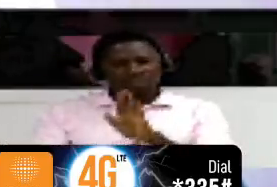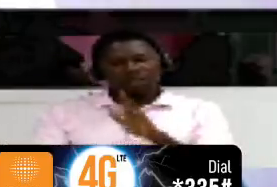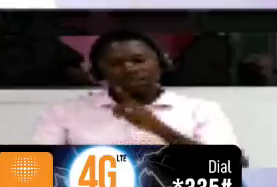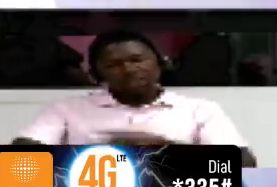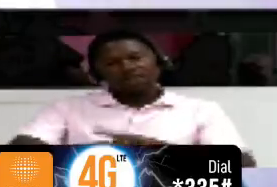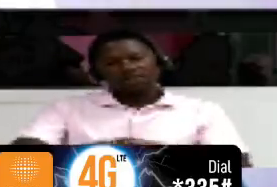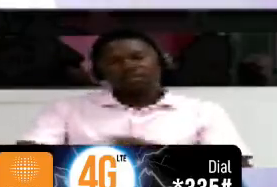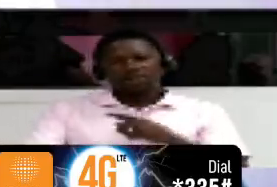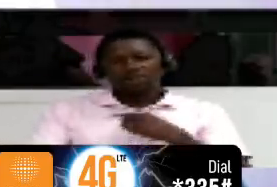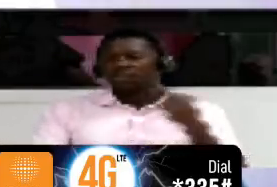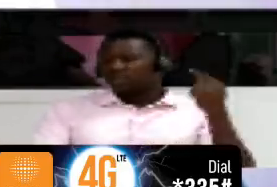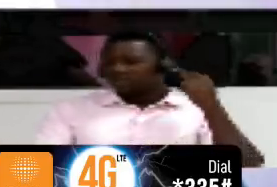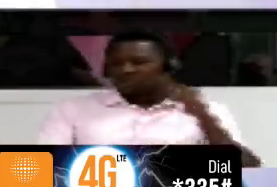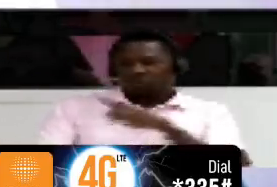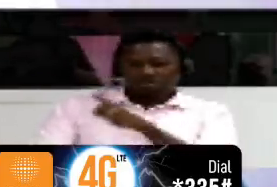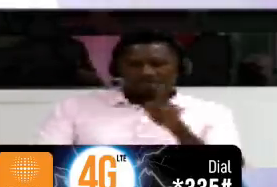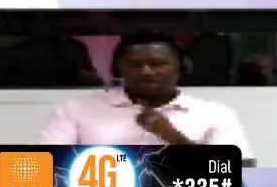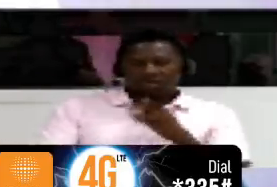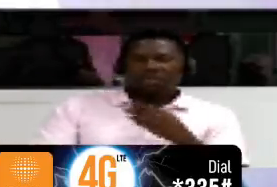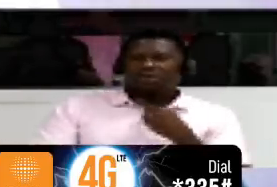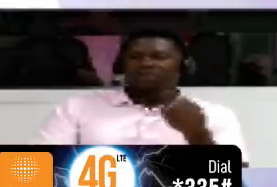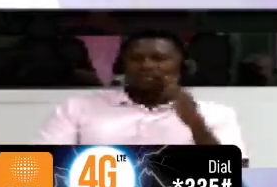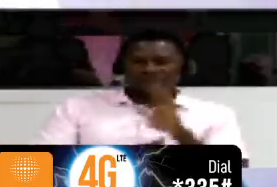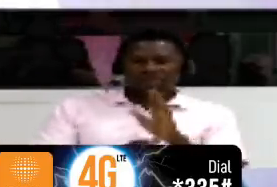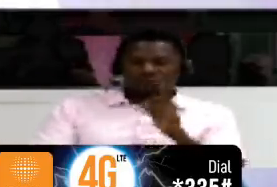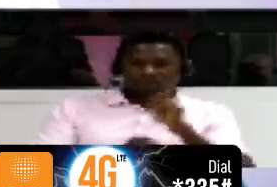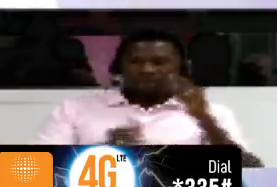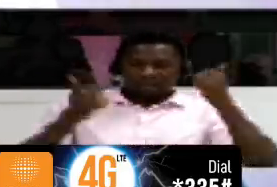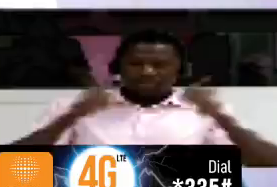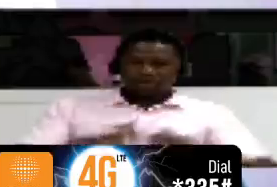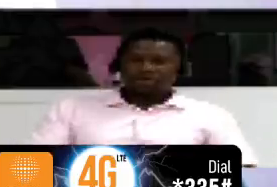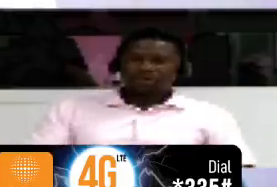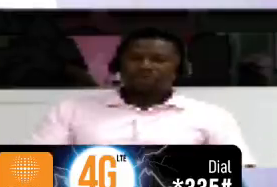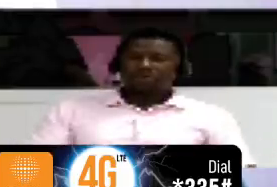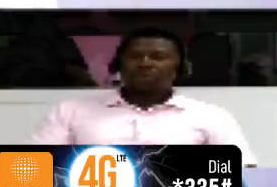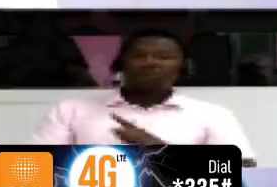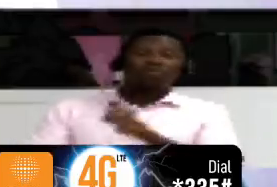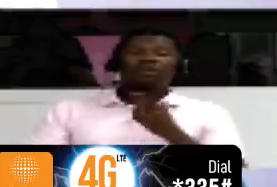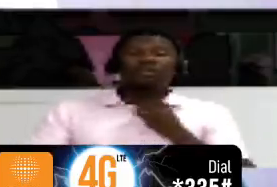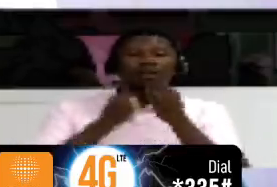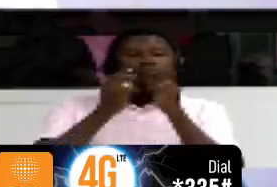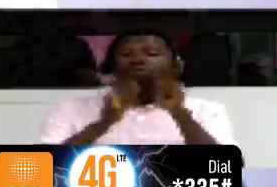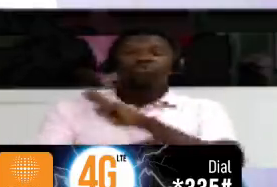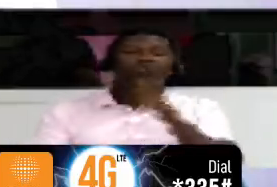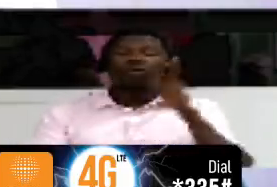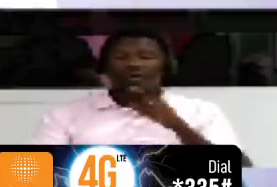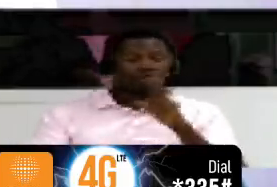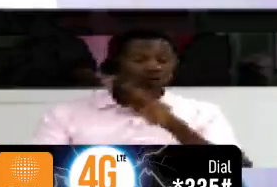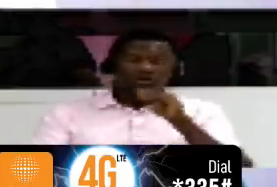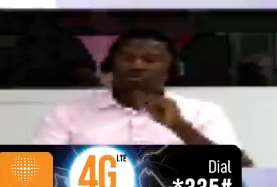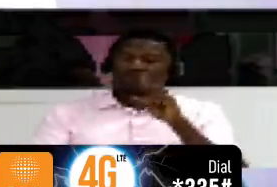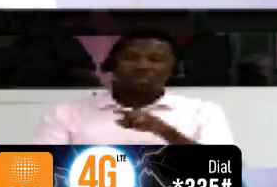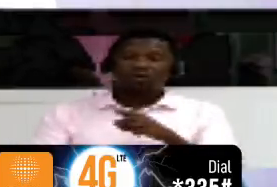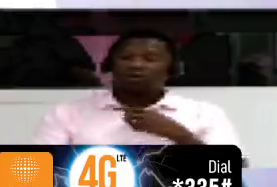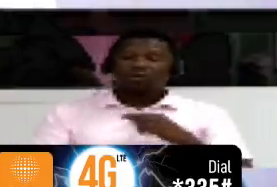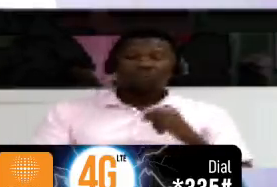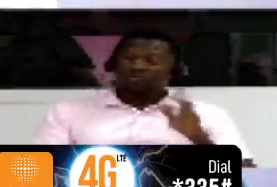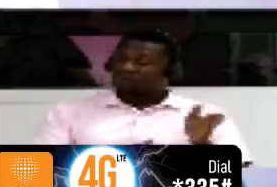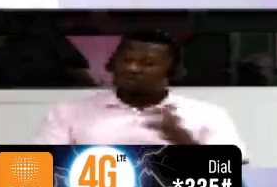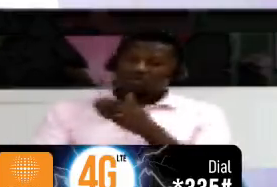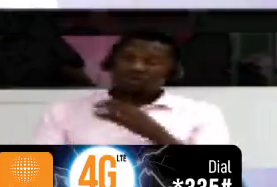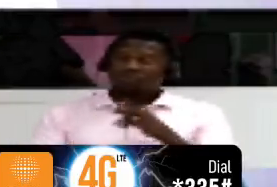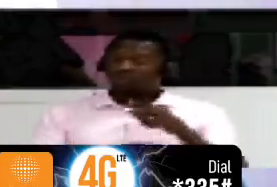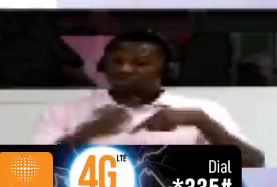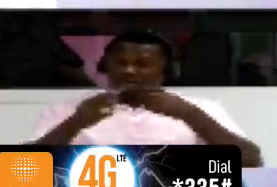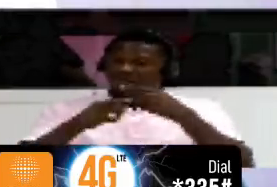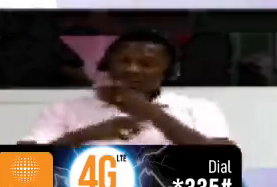then listen to them and see what is going to happen. And we said, no, we are not going to do that. We're going to go ahead with our planned demonstration. We said it's